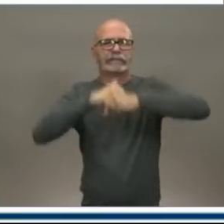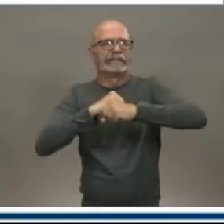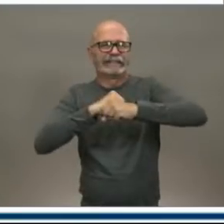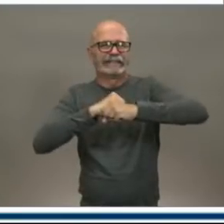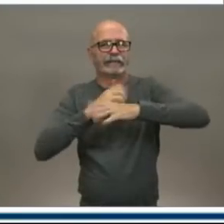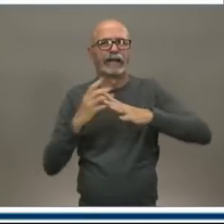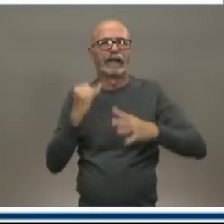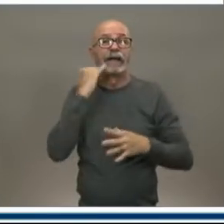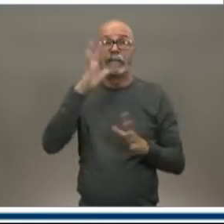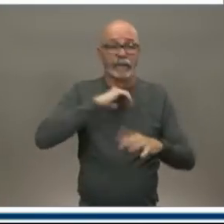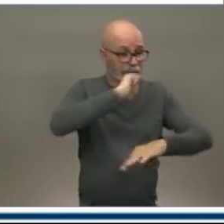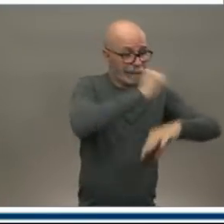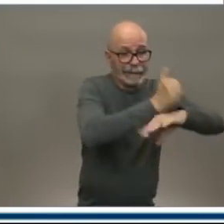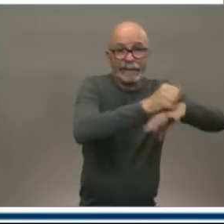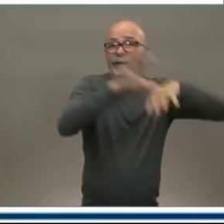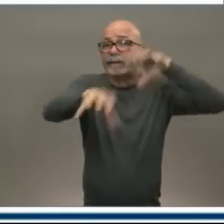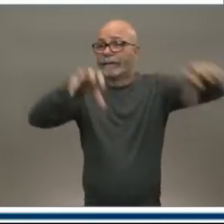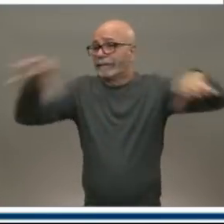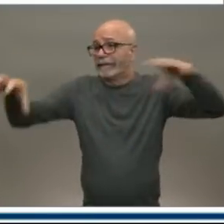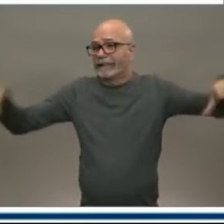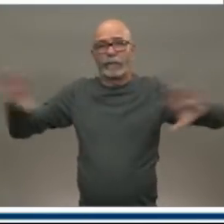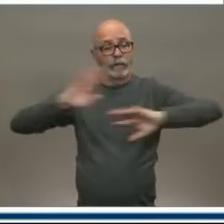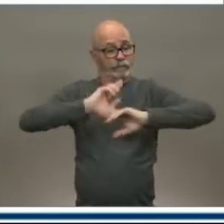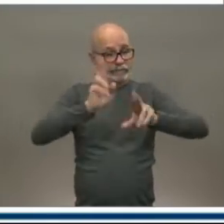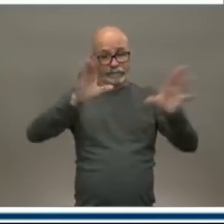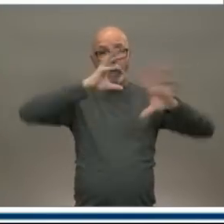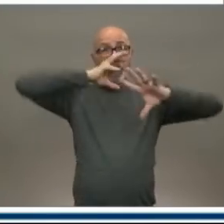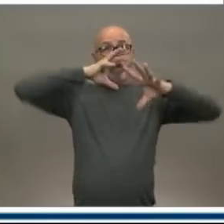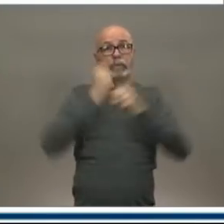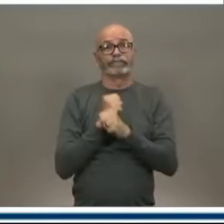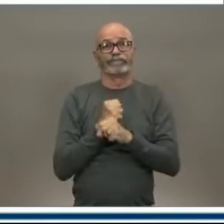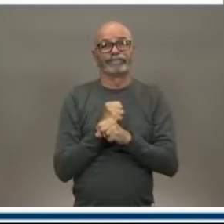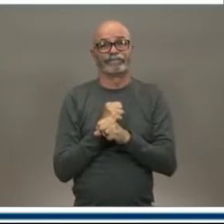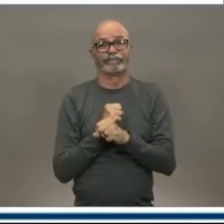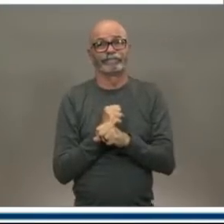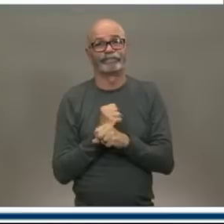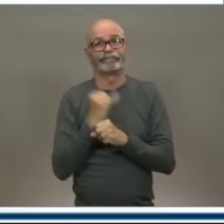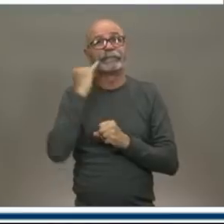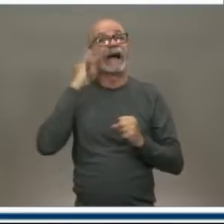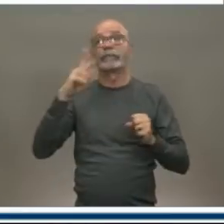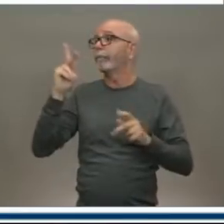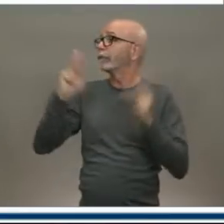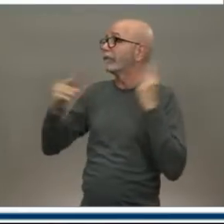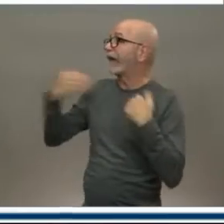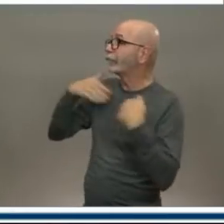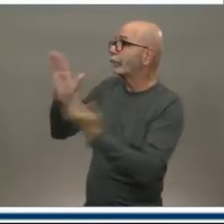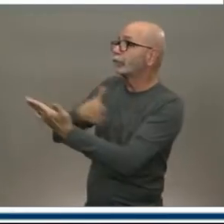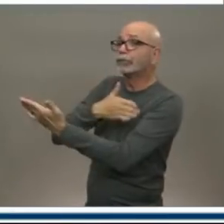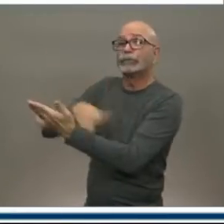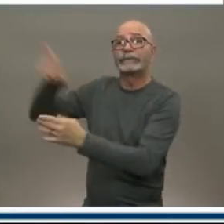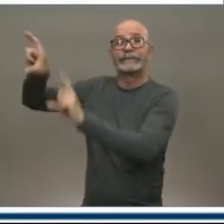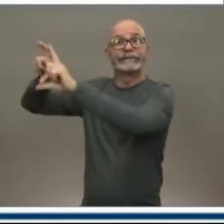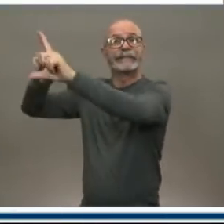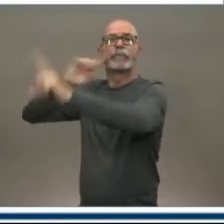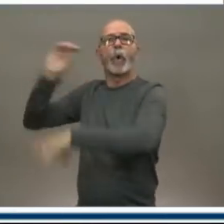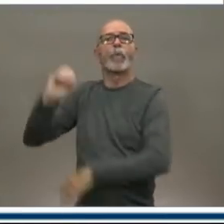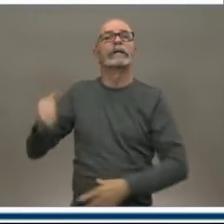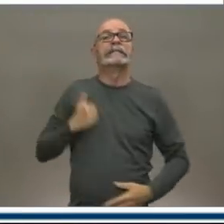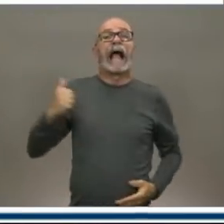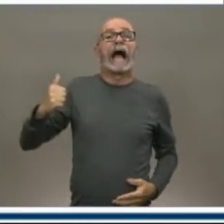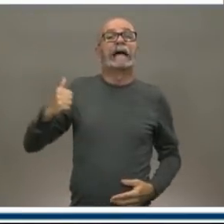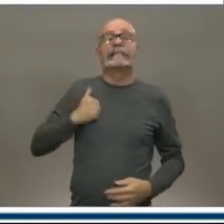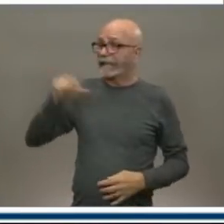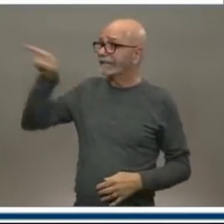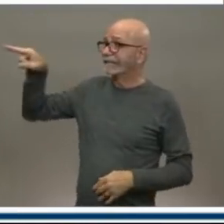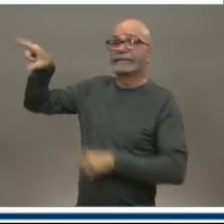distance. And if people are planning musical performances as part of their ceremony, including our national anthem, we want to make sure that